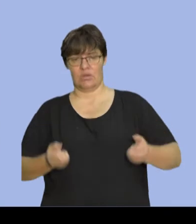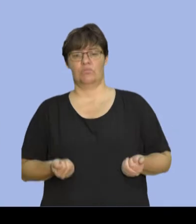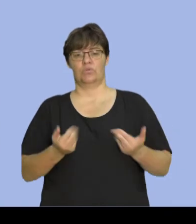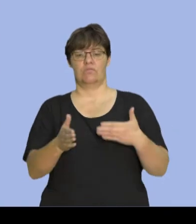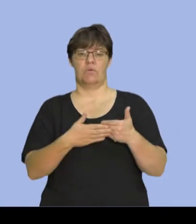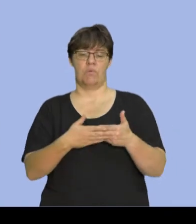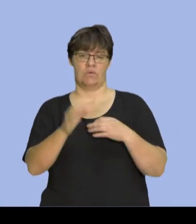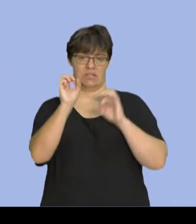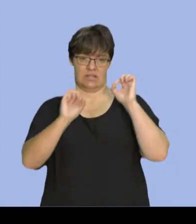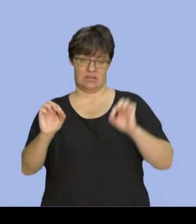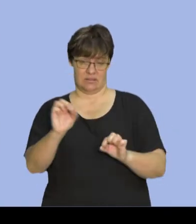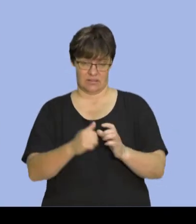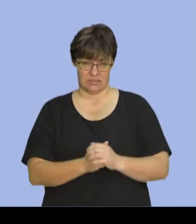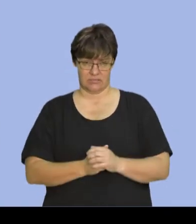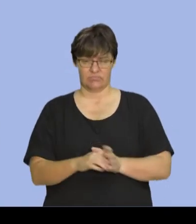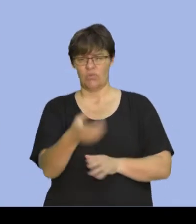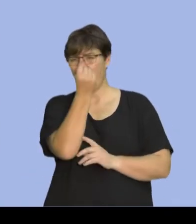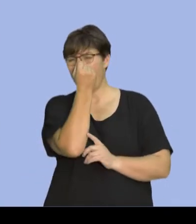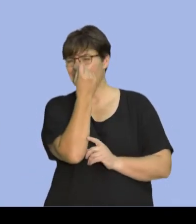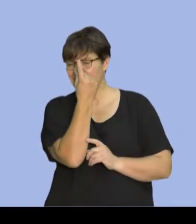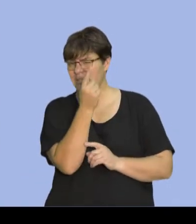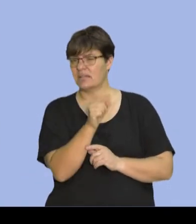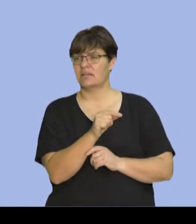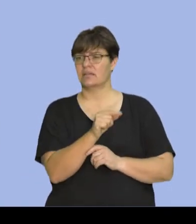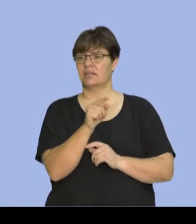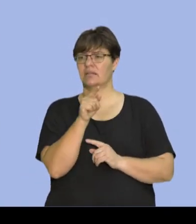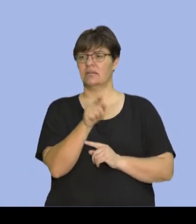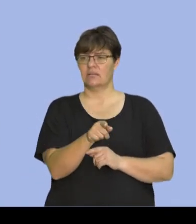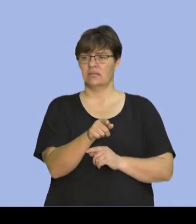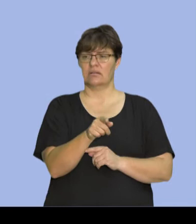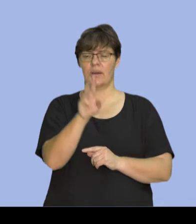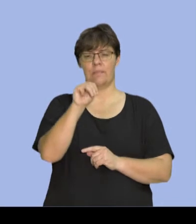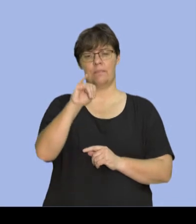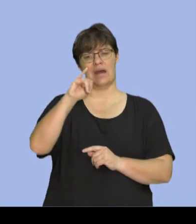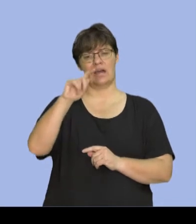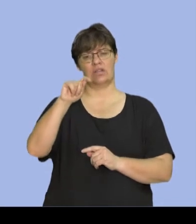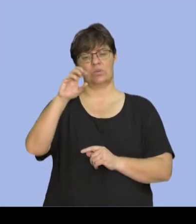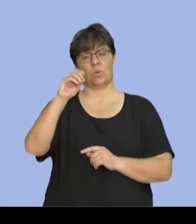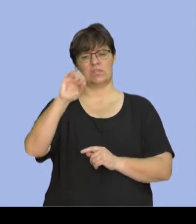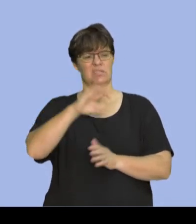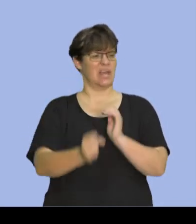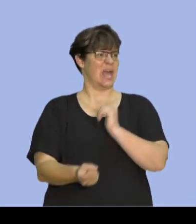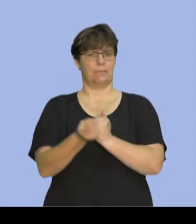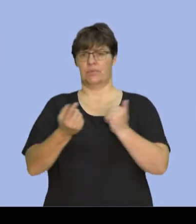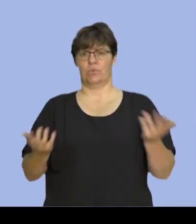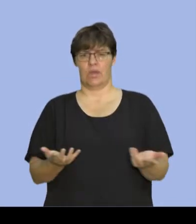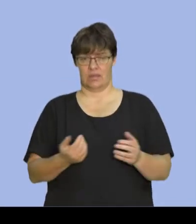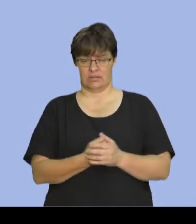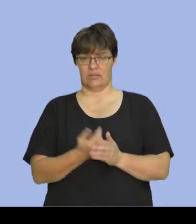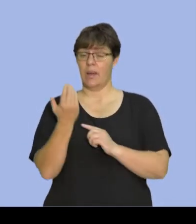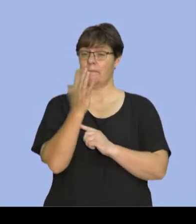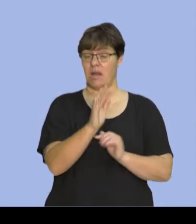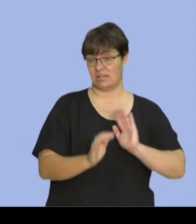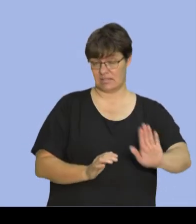producing more cells. Let's try and understand where does mitosis take place. So in